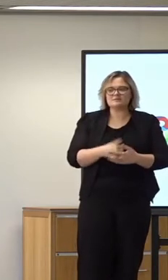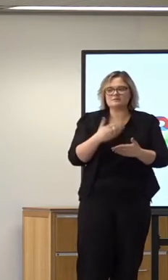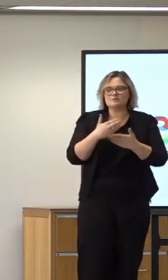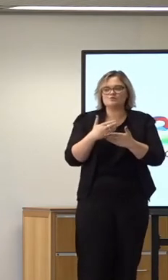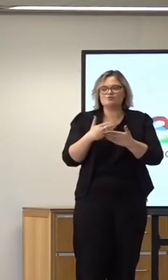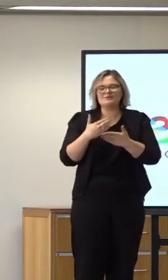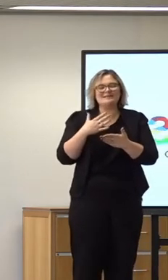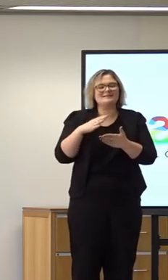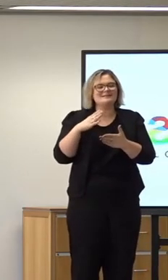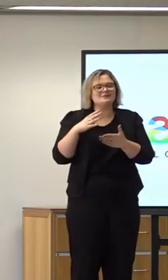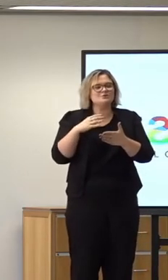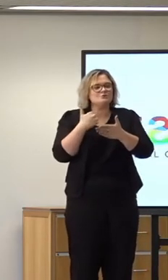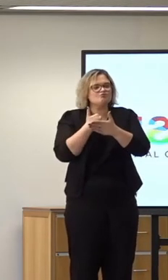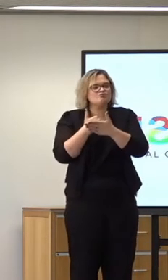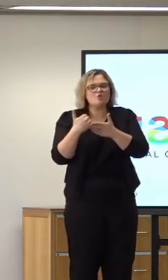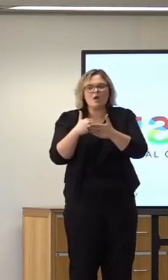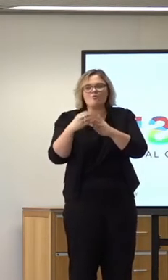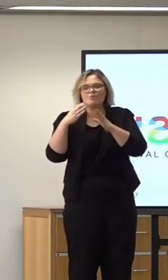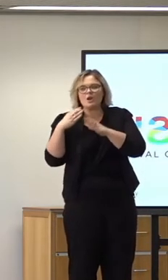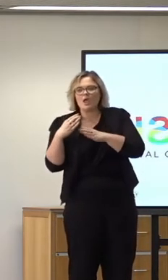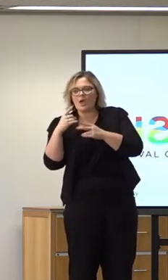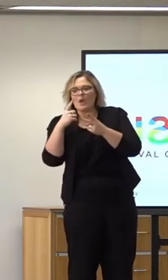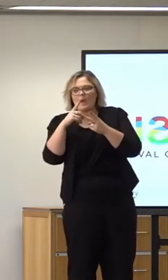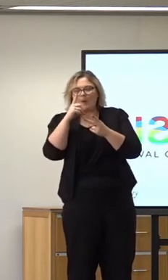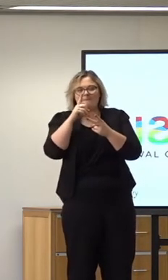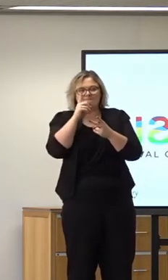known, on the proven,